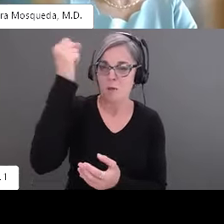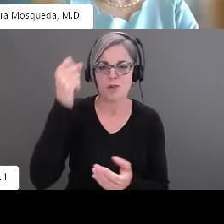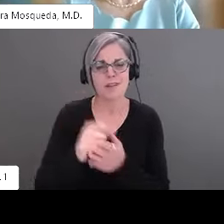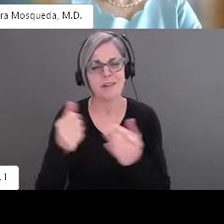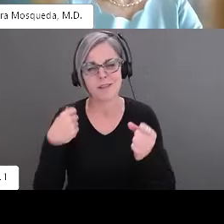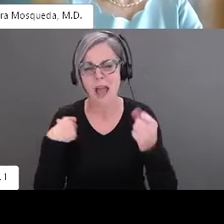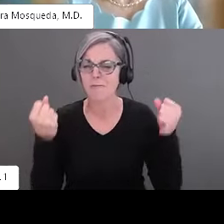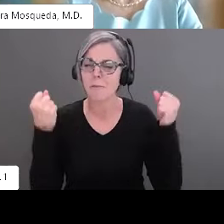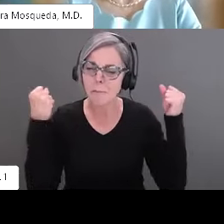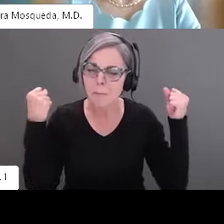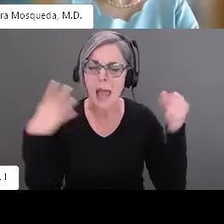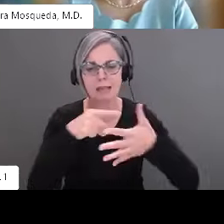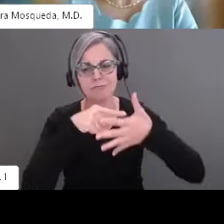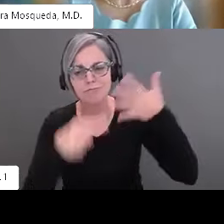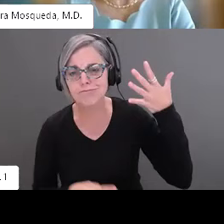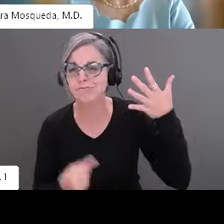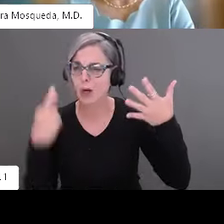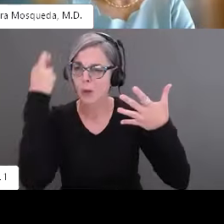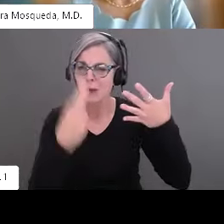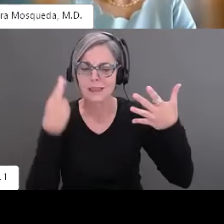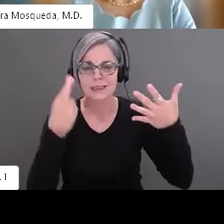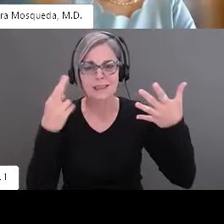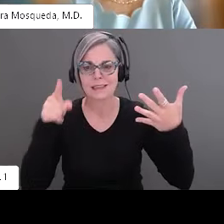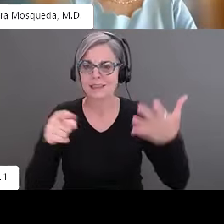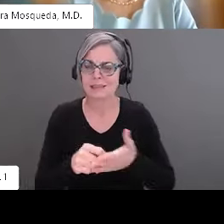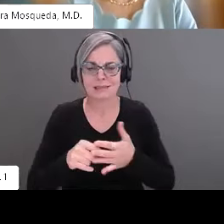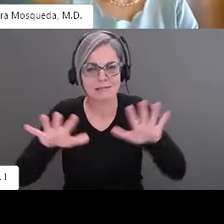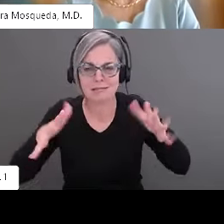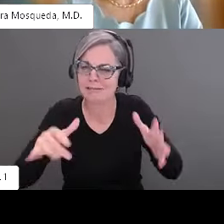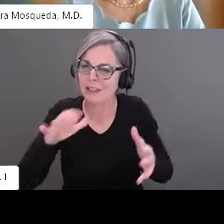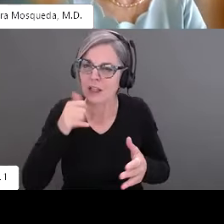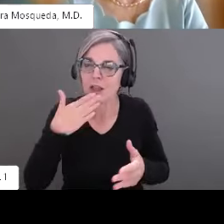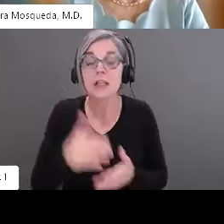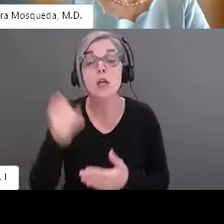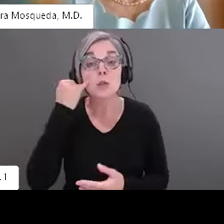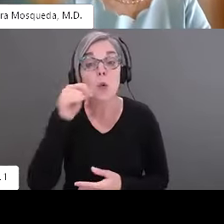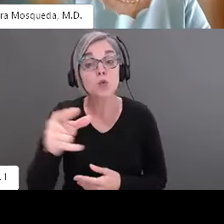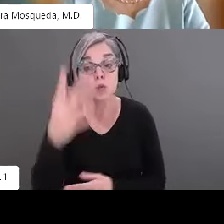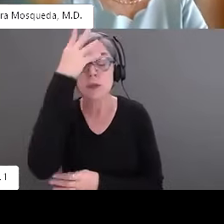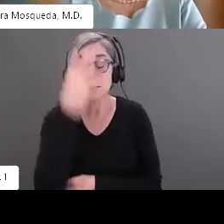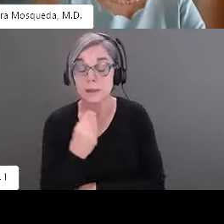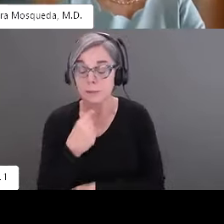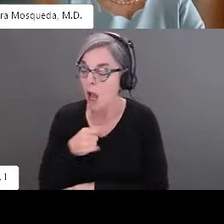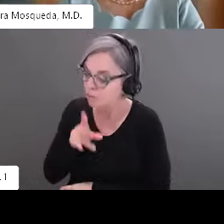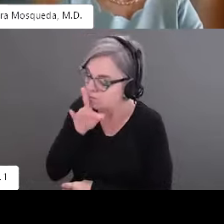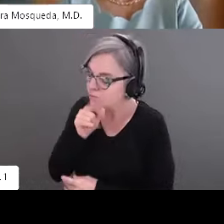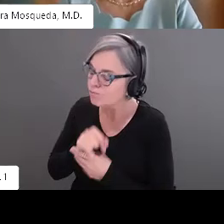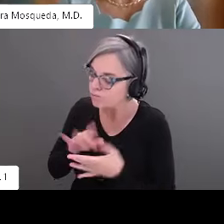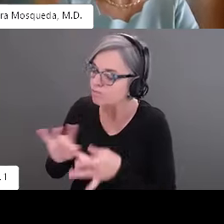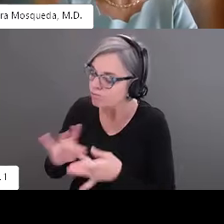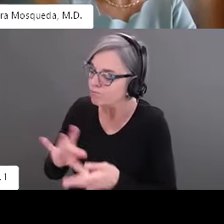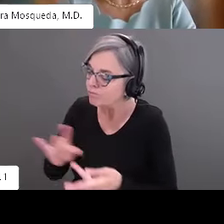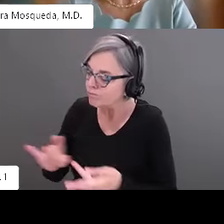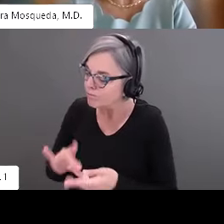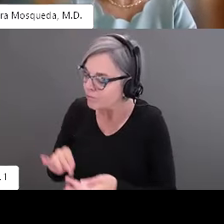If I try to tell you something while you're asleep, you're not really likely to remember that. So that's kind of our most basic thing,